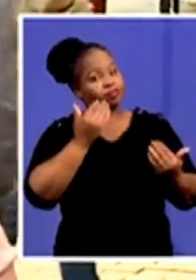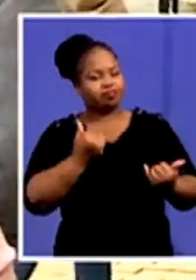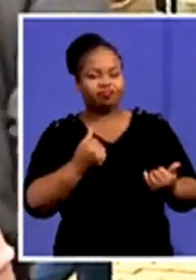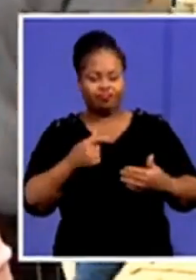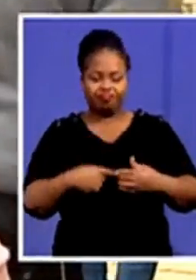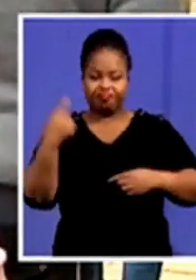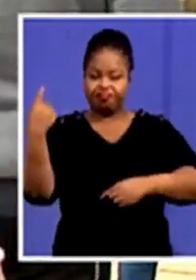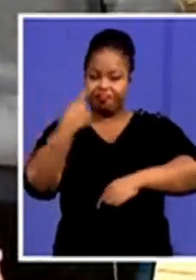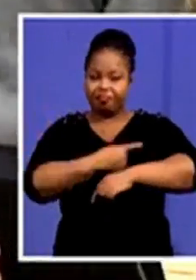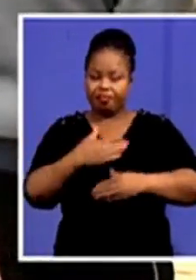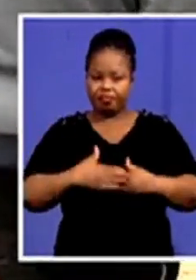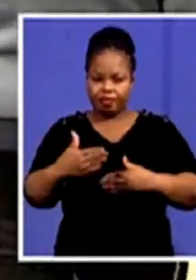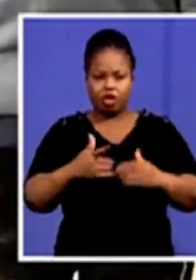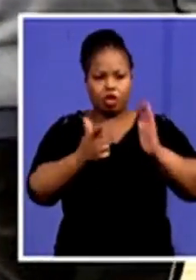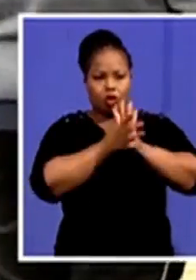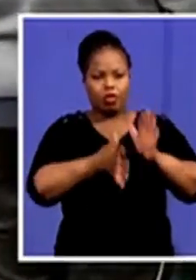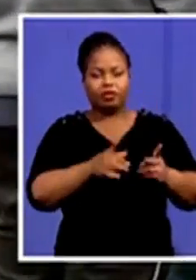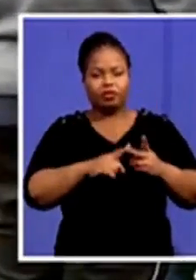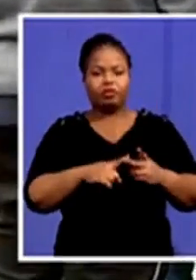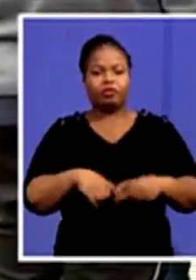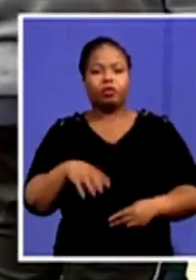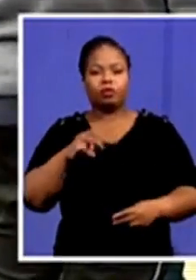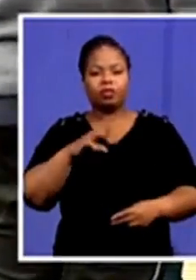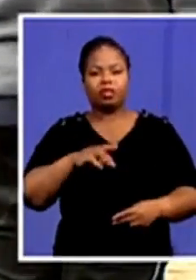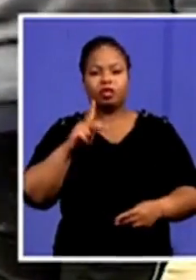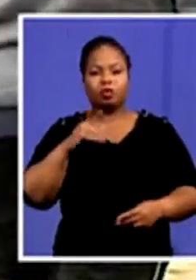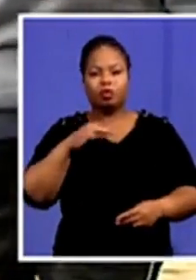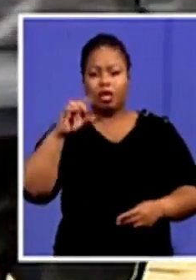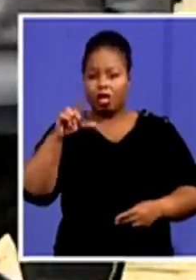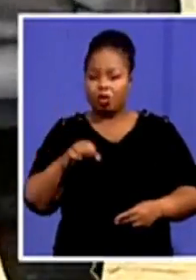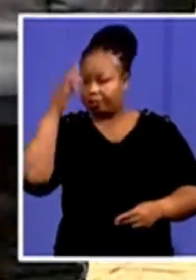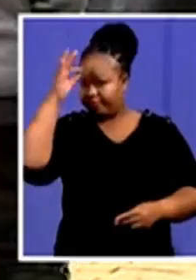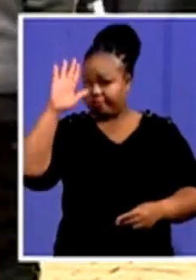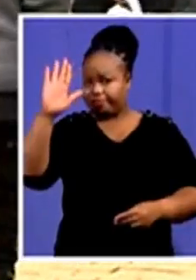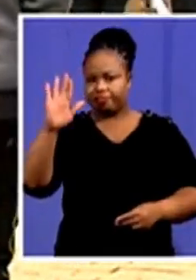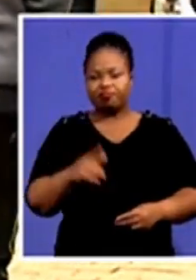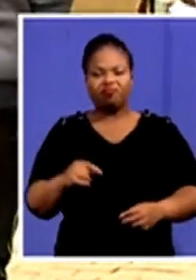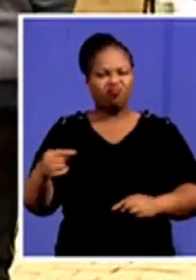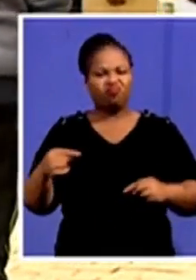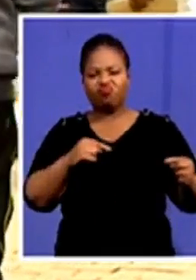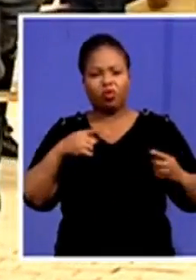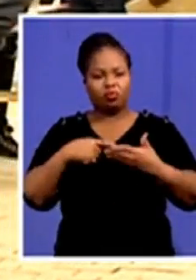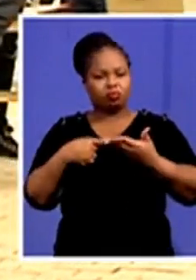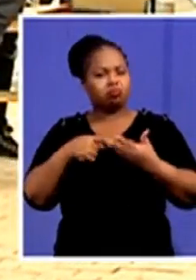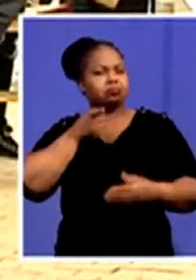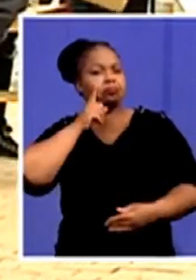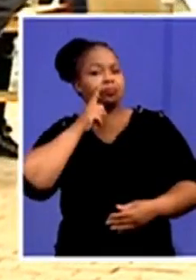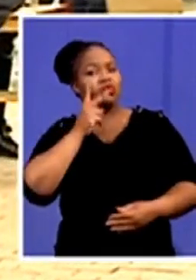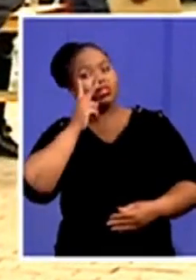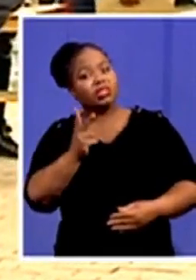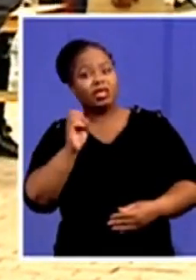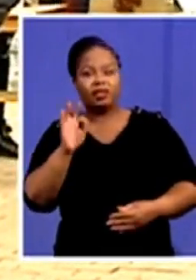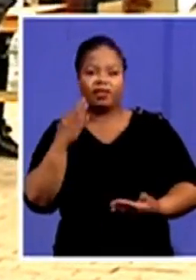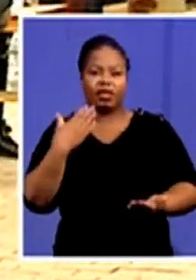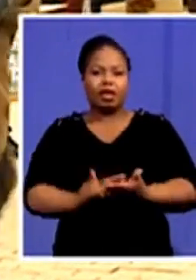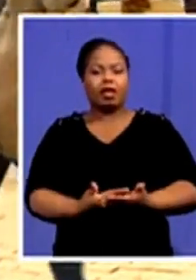Mr. Khumalo and the state will be battling and arguing to find out whether he'll be able to get access to